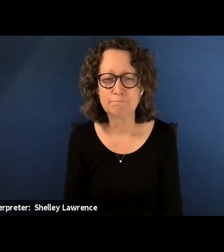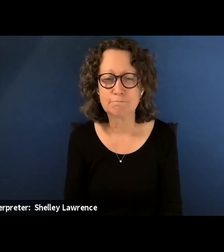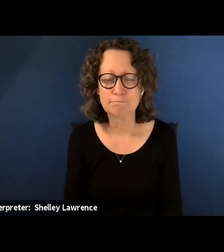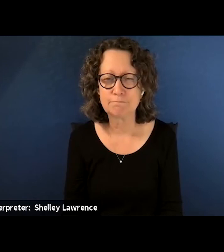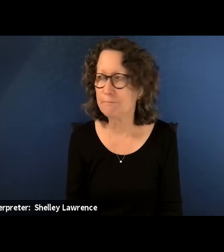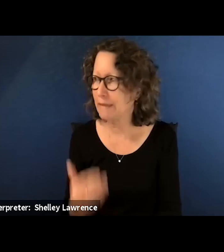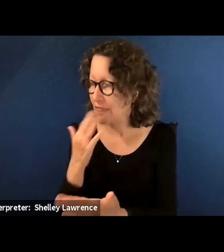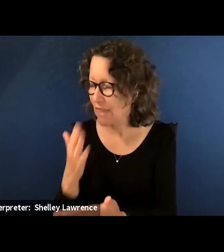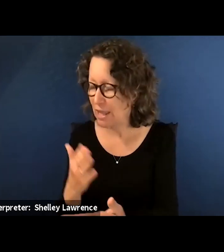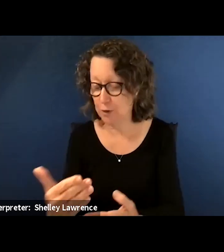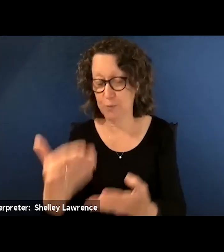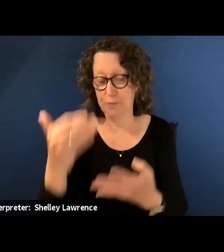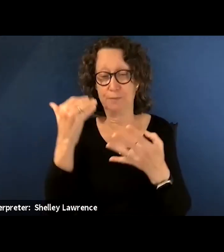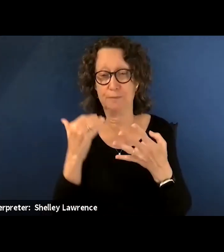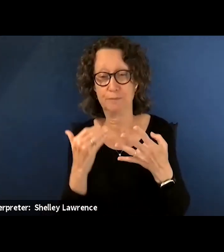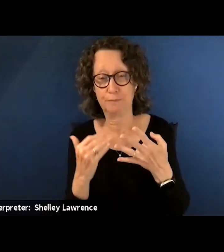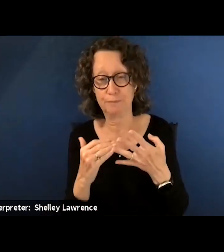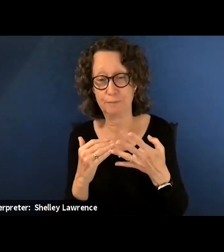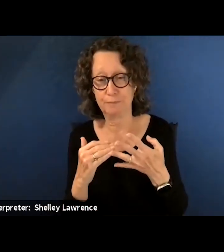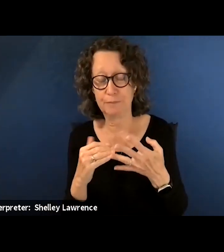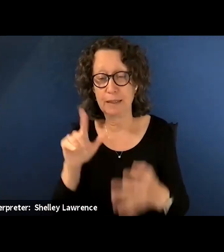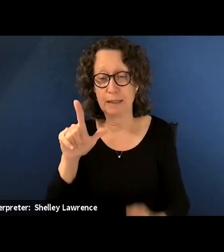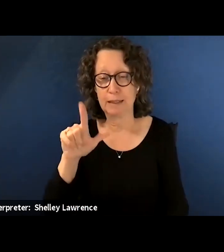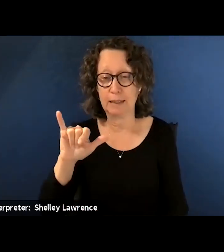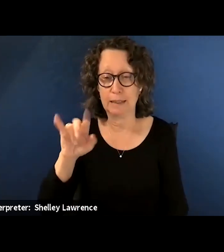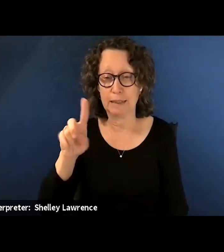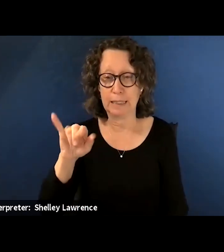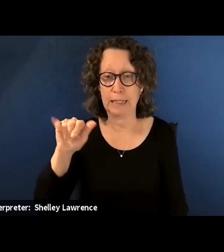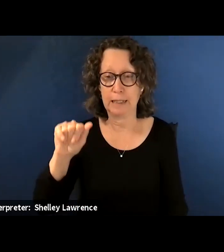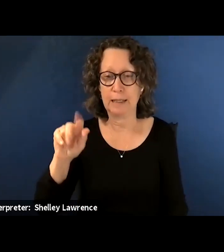Thank you. Our next speaker is Lydia Kessner.